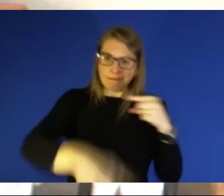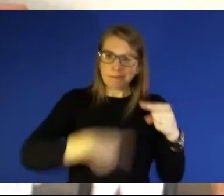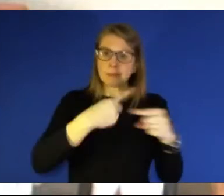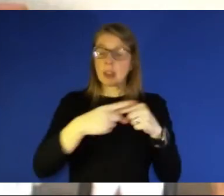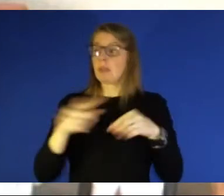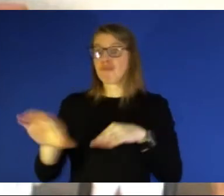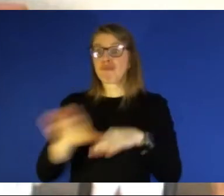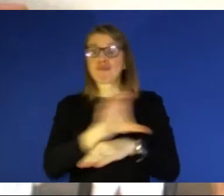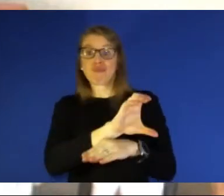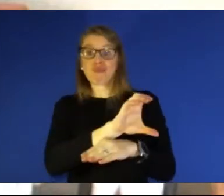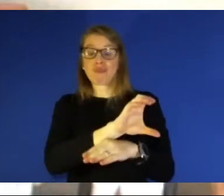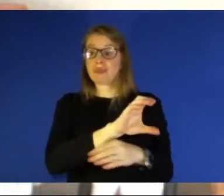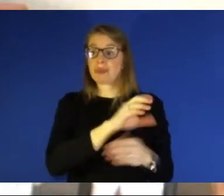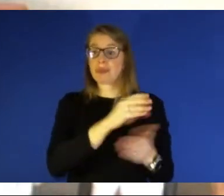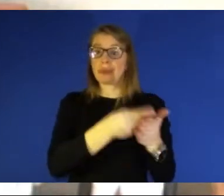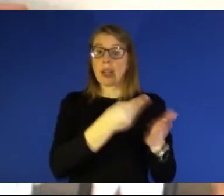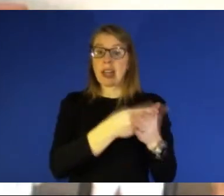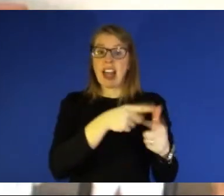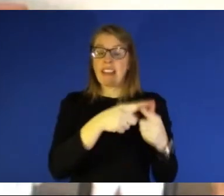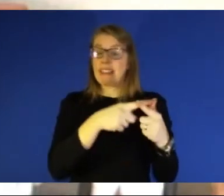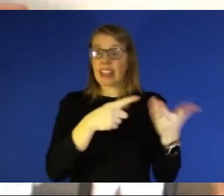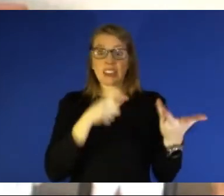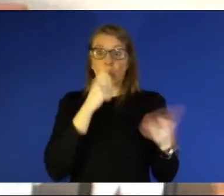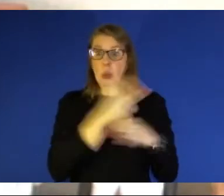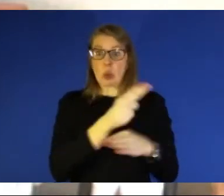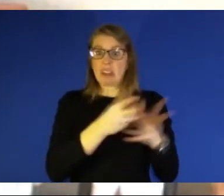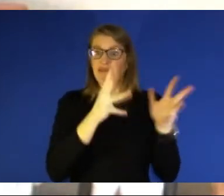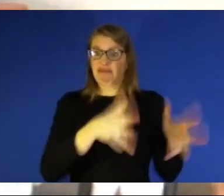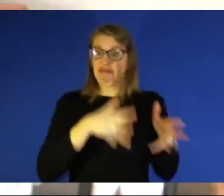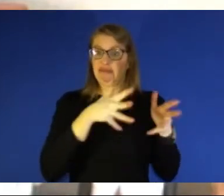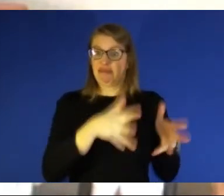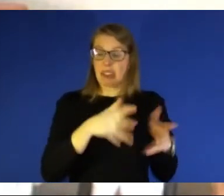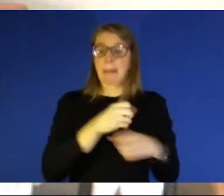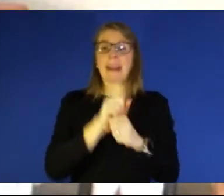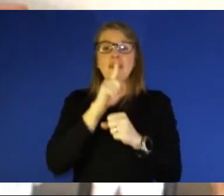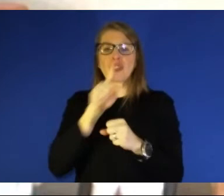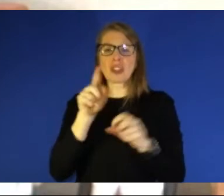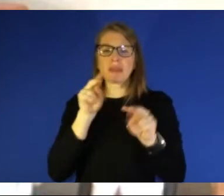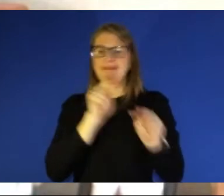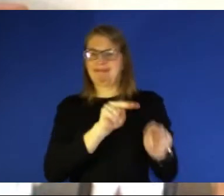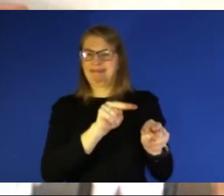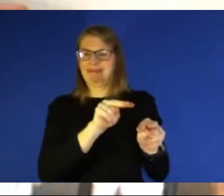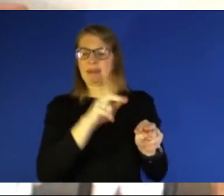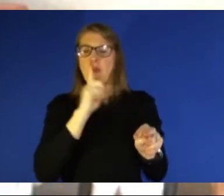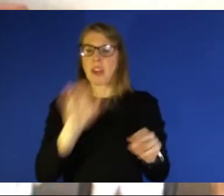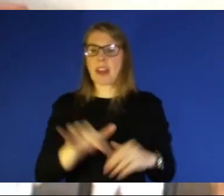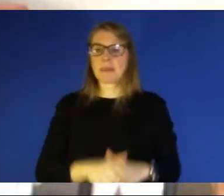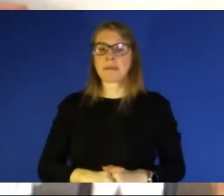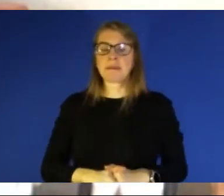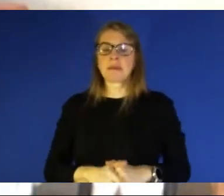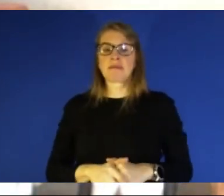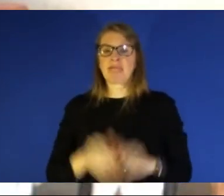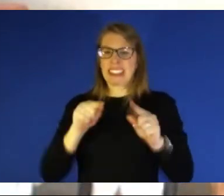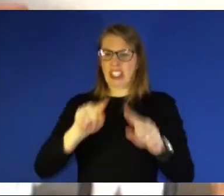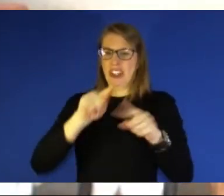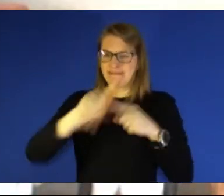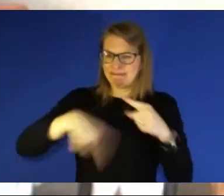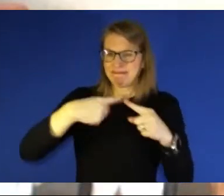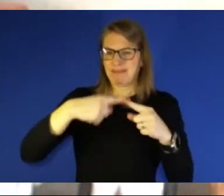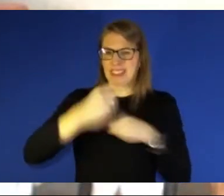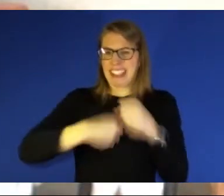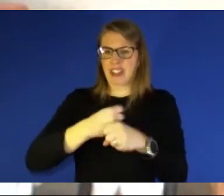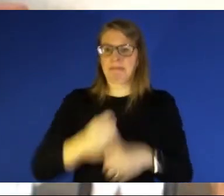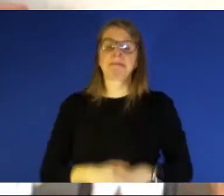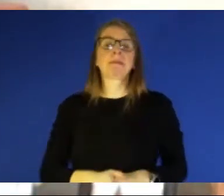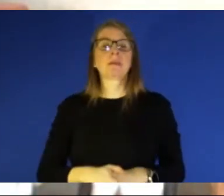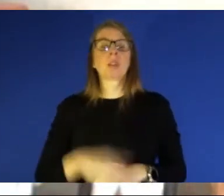don't maximize them in your plan. Right. So be sure you're monitoring that through the year. But I always tell